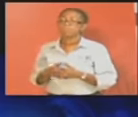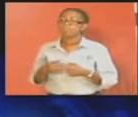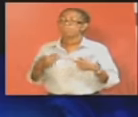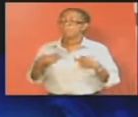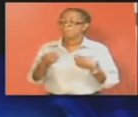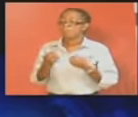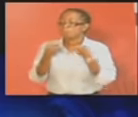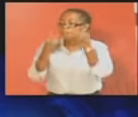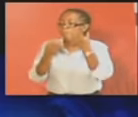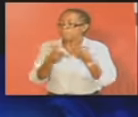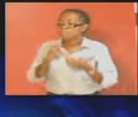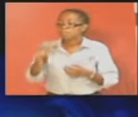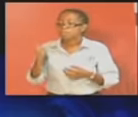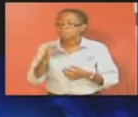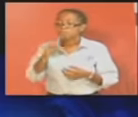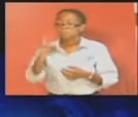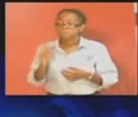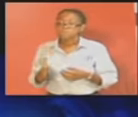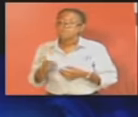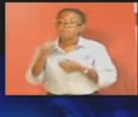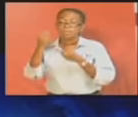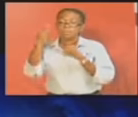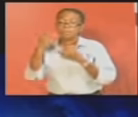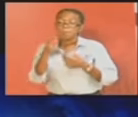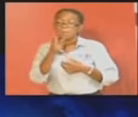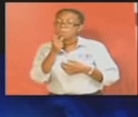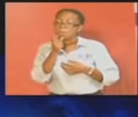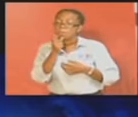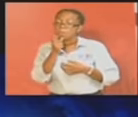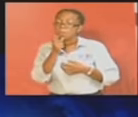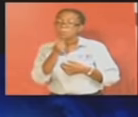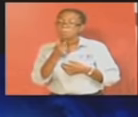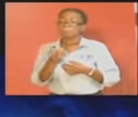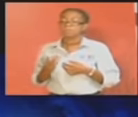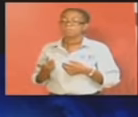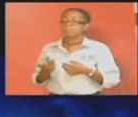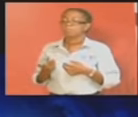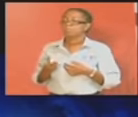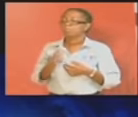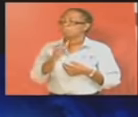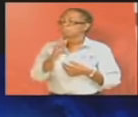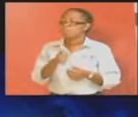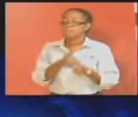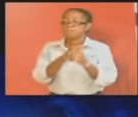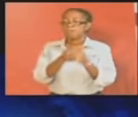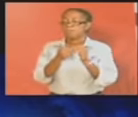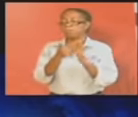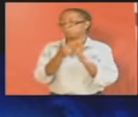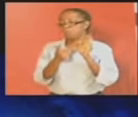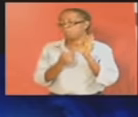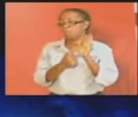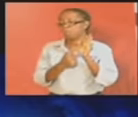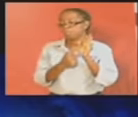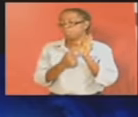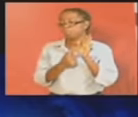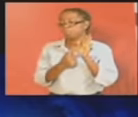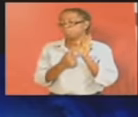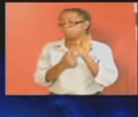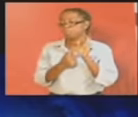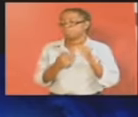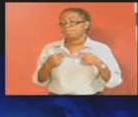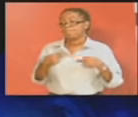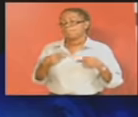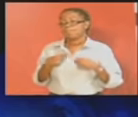COVID-19 regulations, and people who may be roasted on social media for breaching the regulations? What advice you